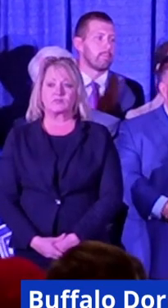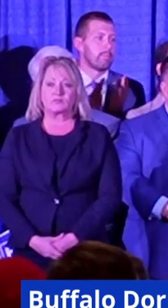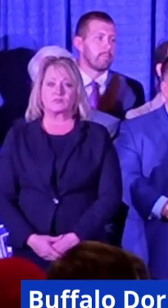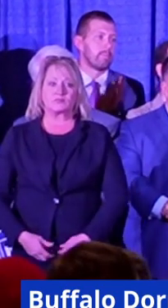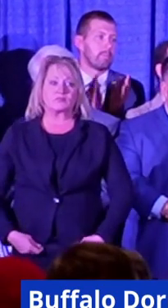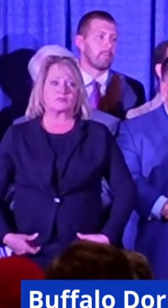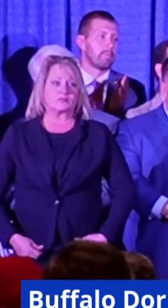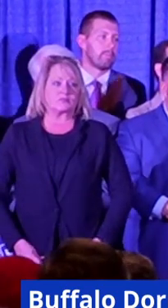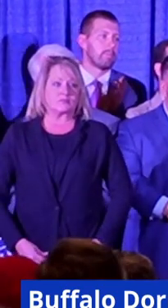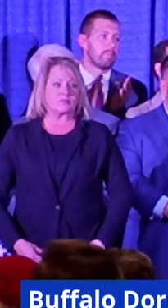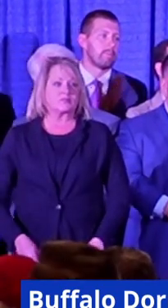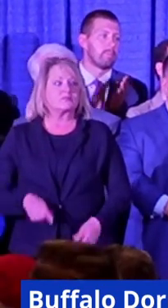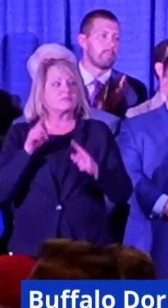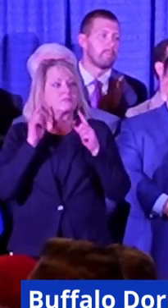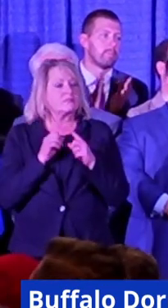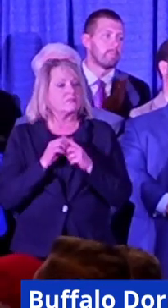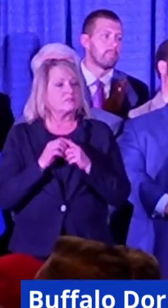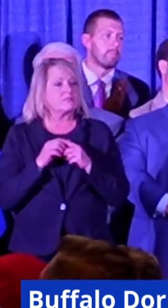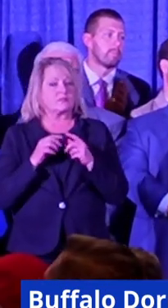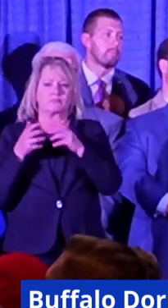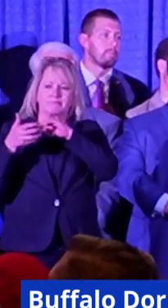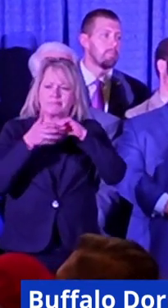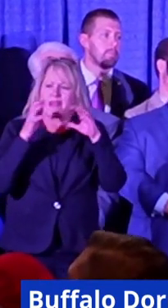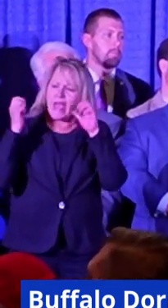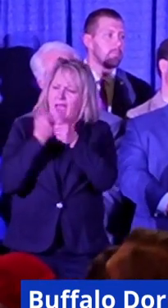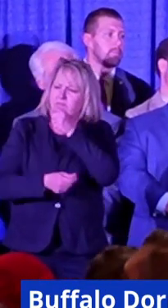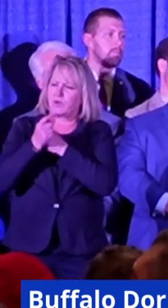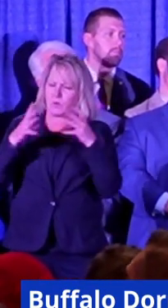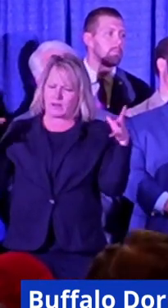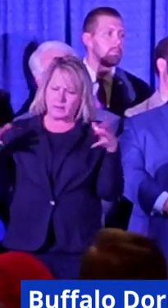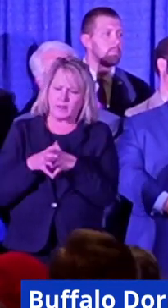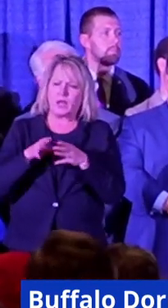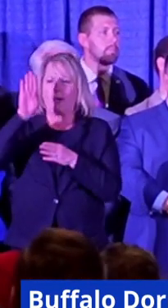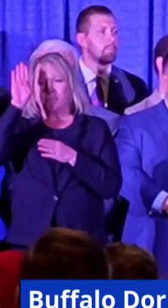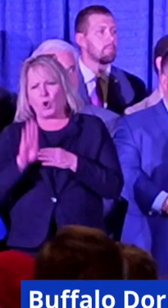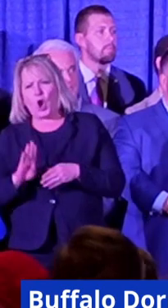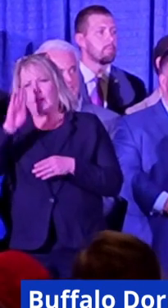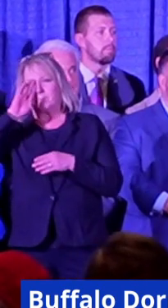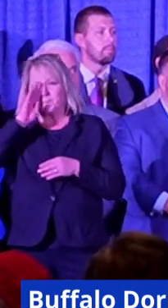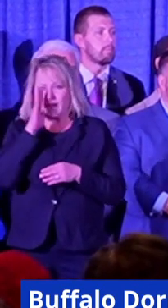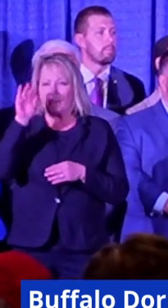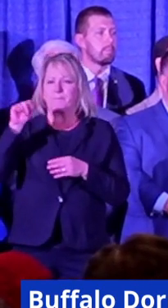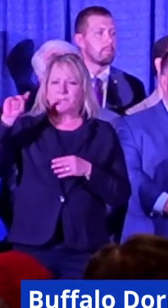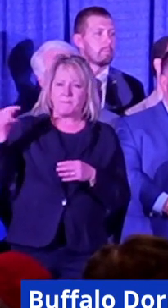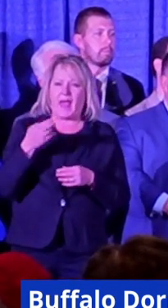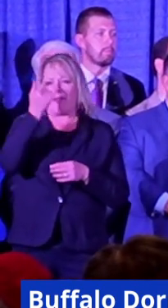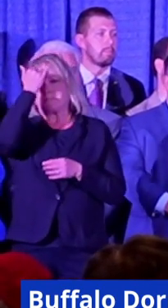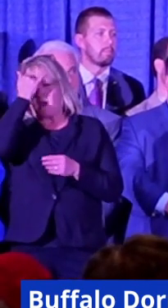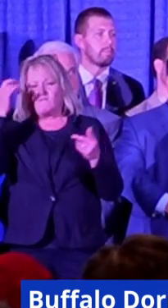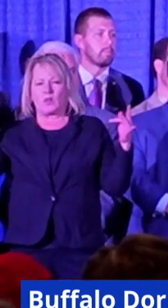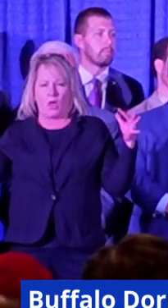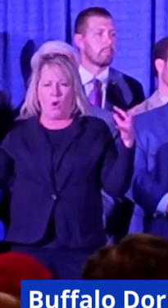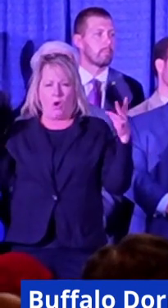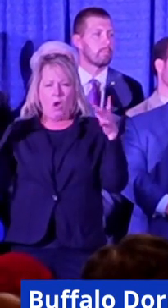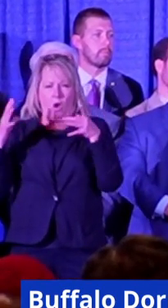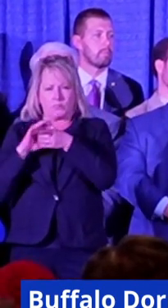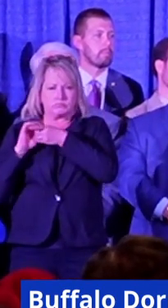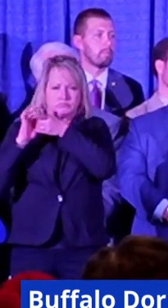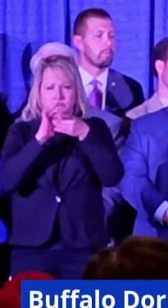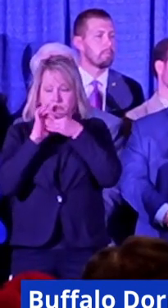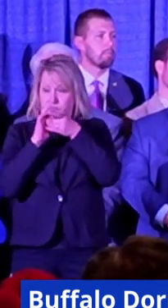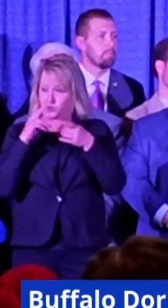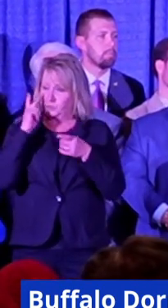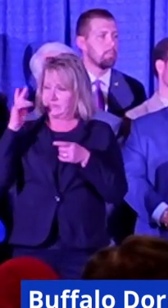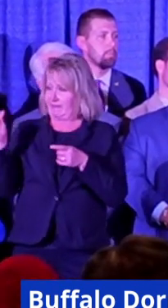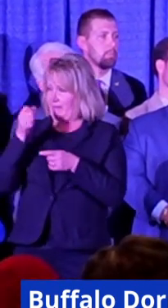Kathy G. Nyquist has made us all together. Brooklyn, Binghamton, Bath, Buffalo, all together. Have you seen the